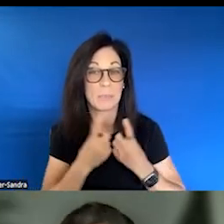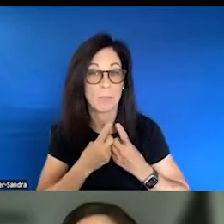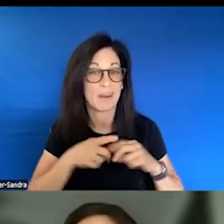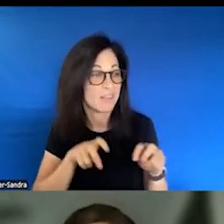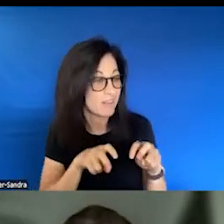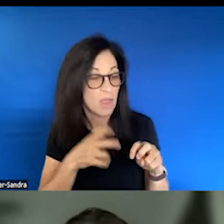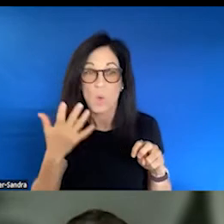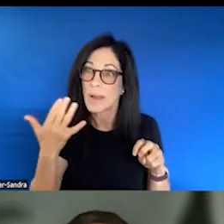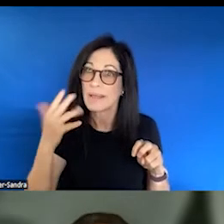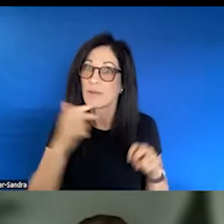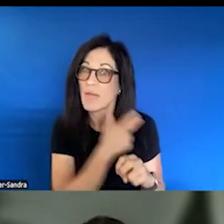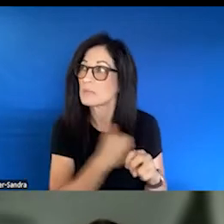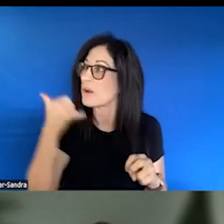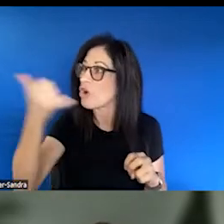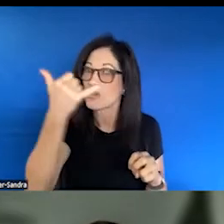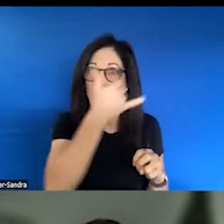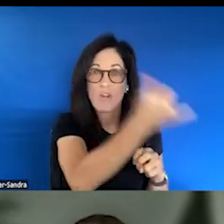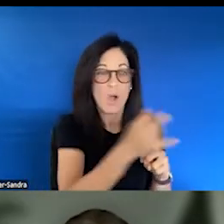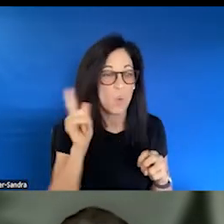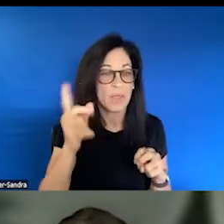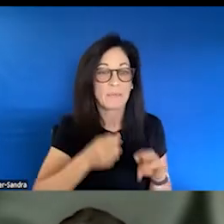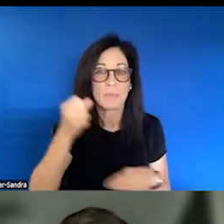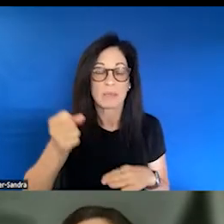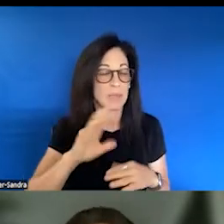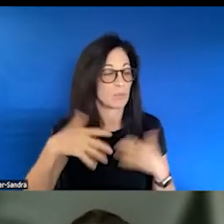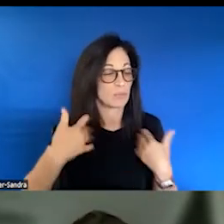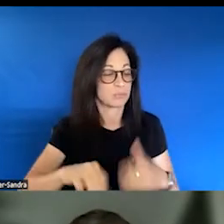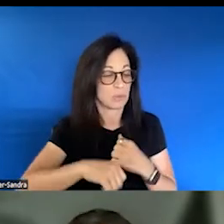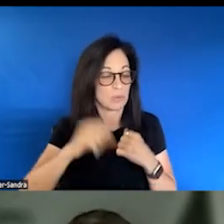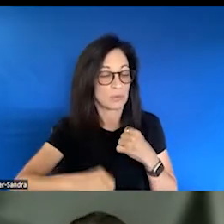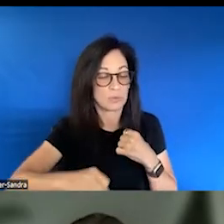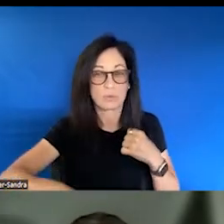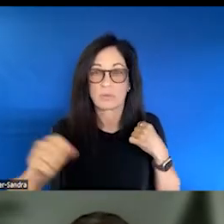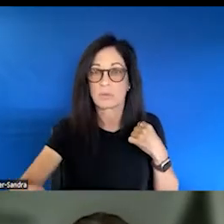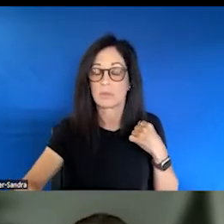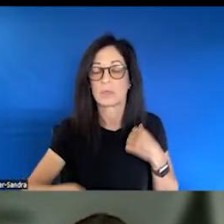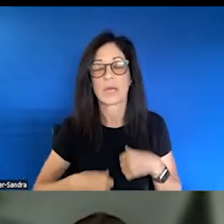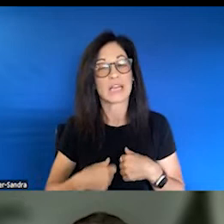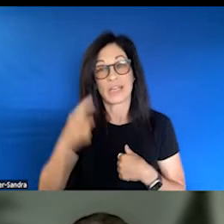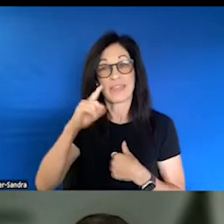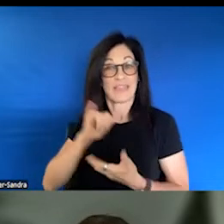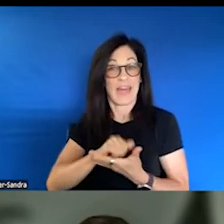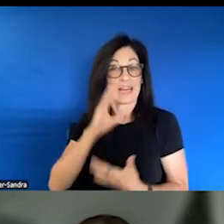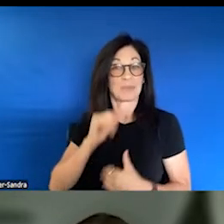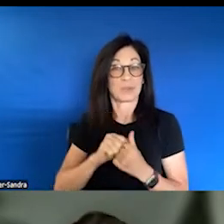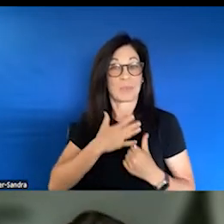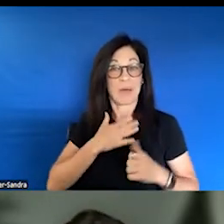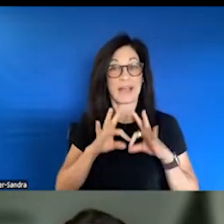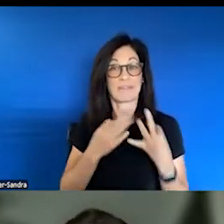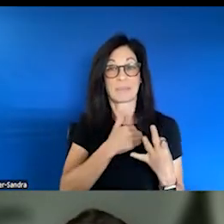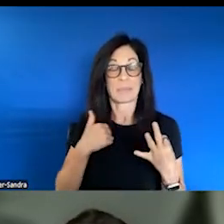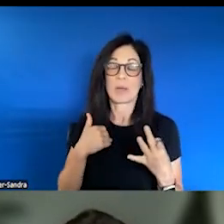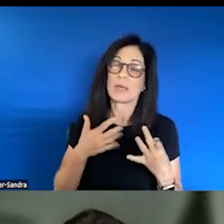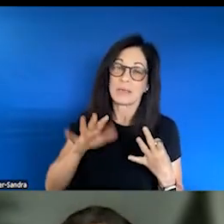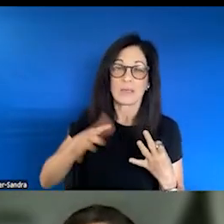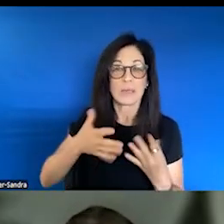around and figure out where they could get a placement, and just how long that took. And I think that experience with my family member was probably a relatively easy